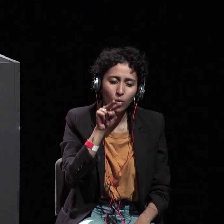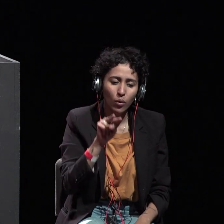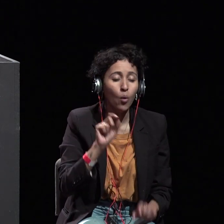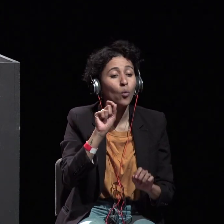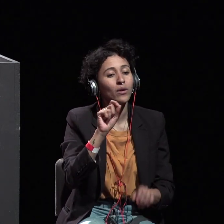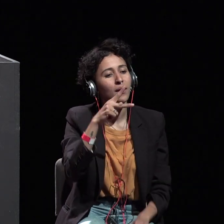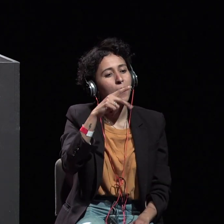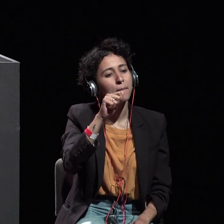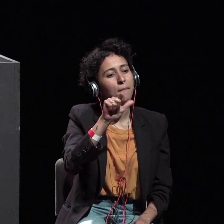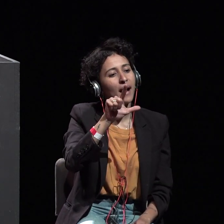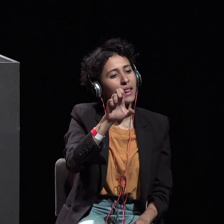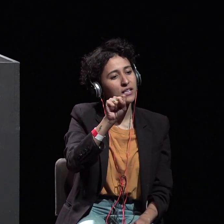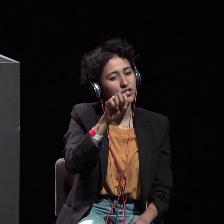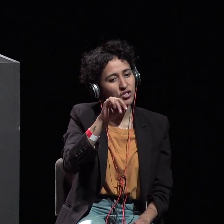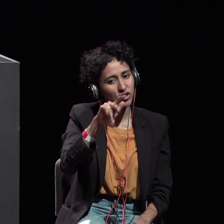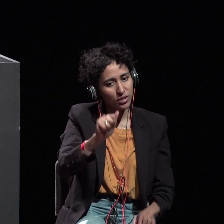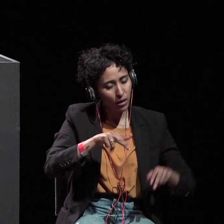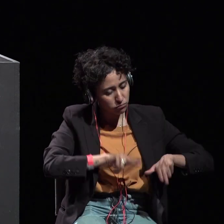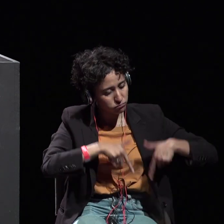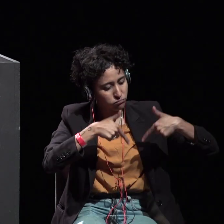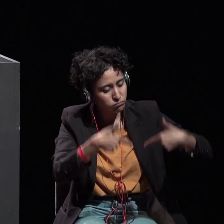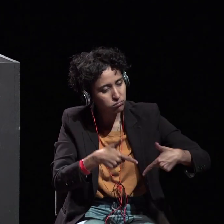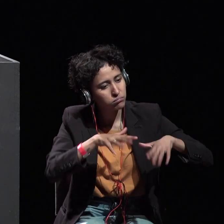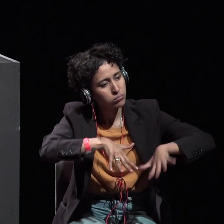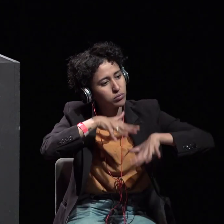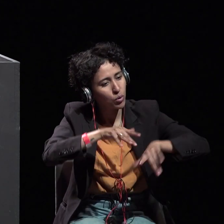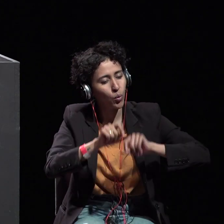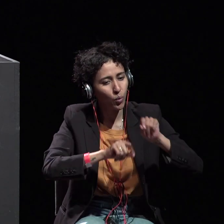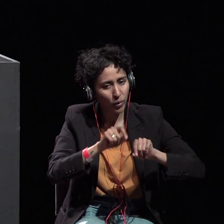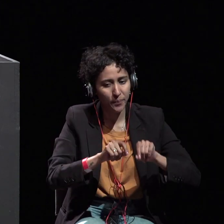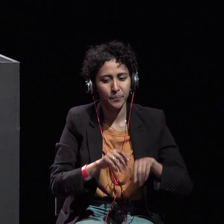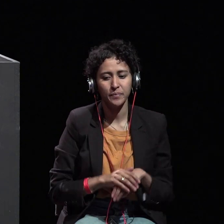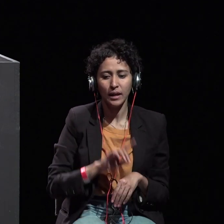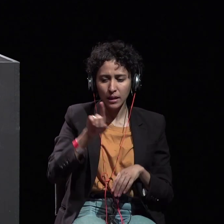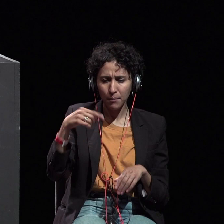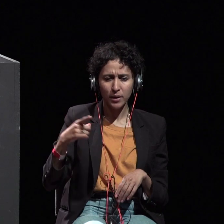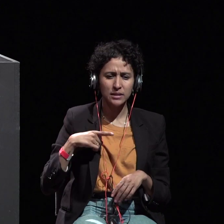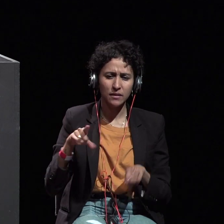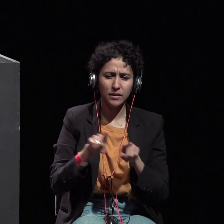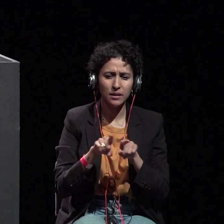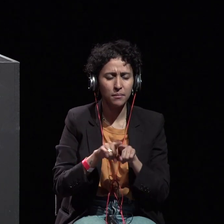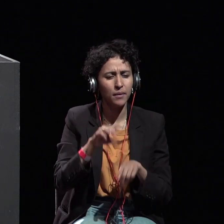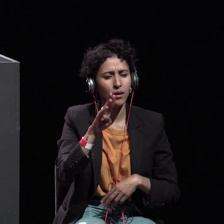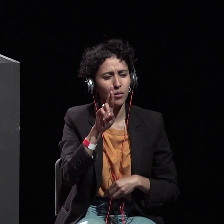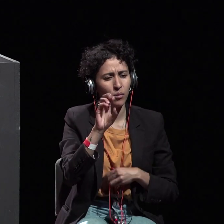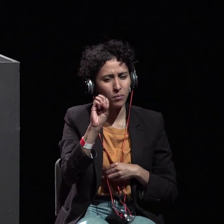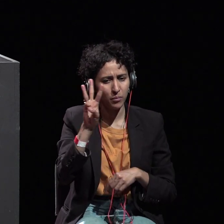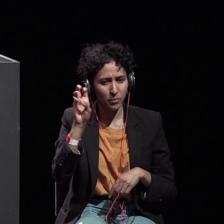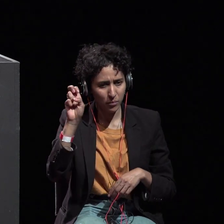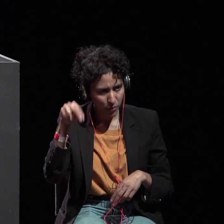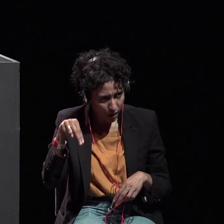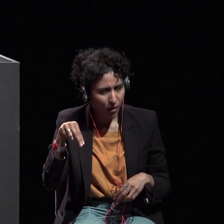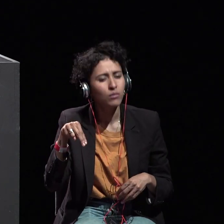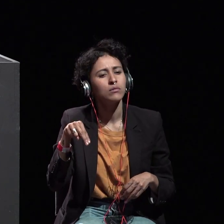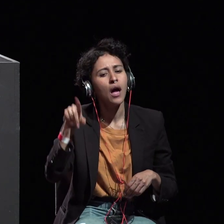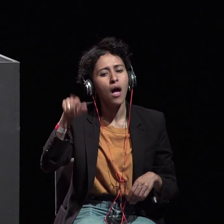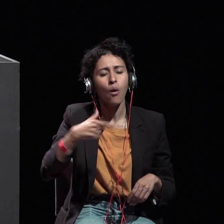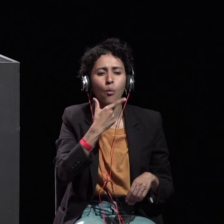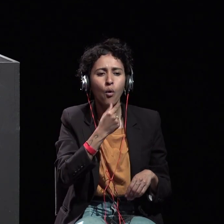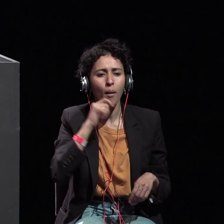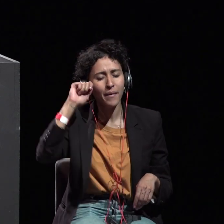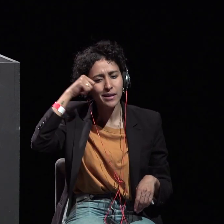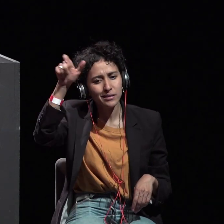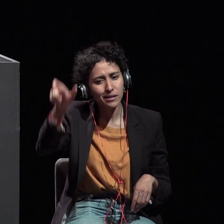man, was murdered by police officer Darren Wilson in Ferguson, which revitalized the Black Lives Matter movement. How is Black liberation tied